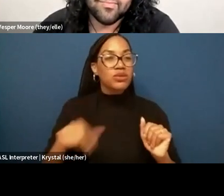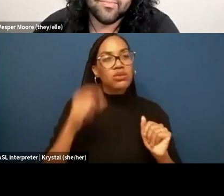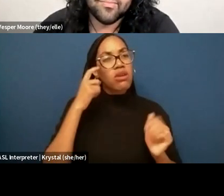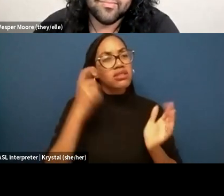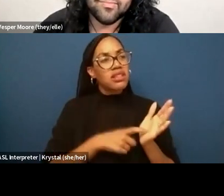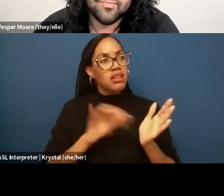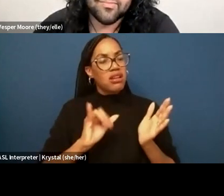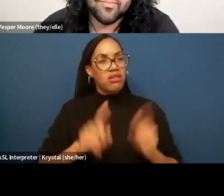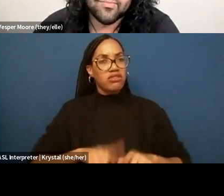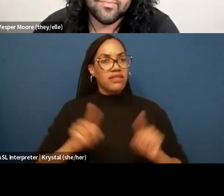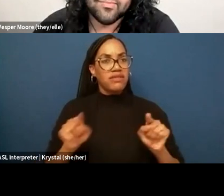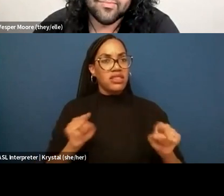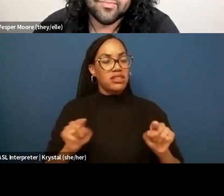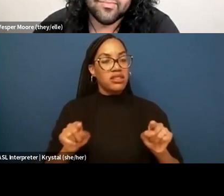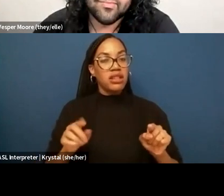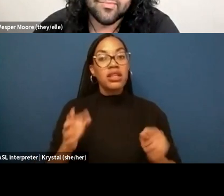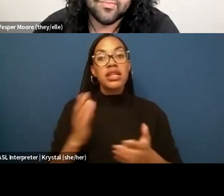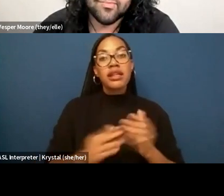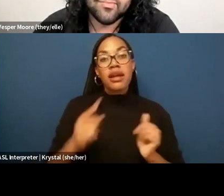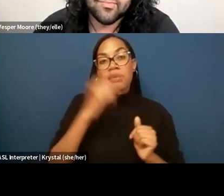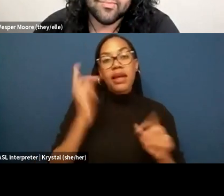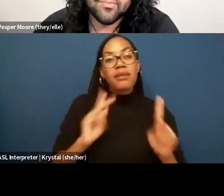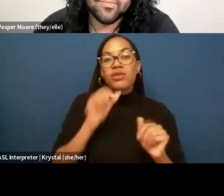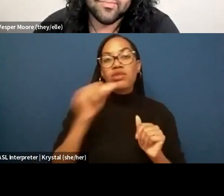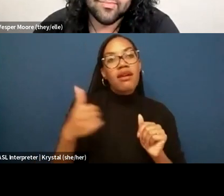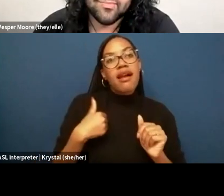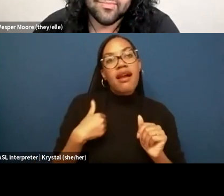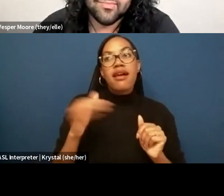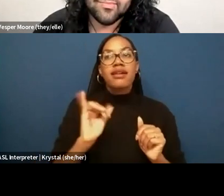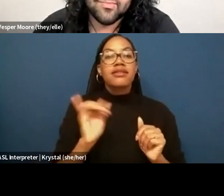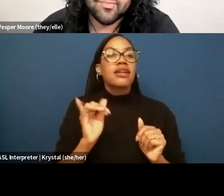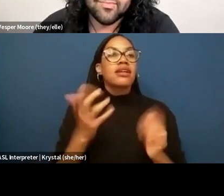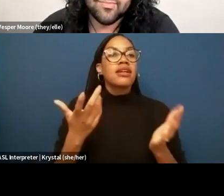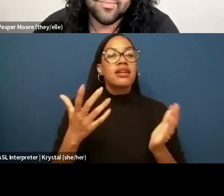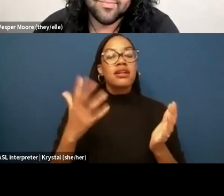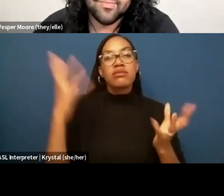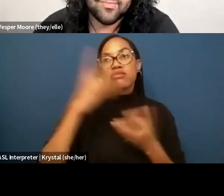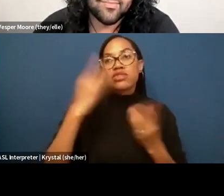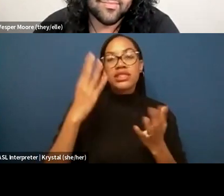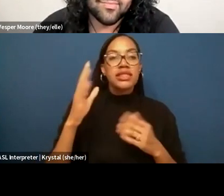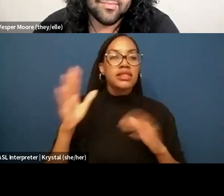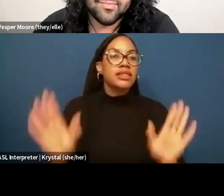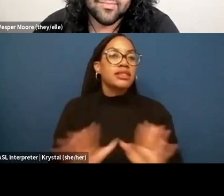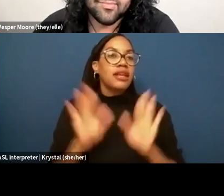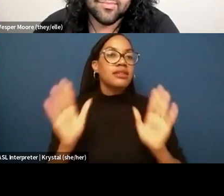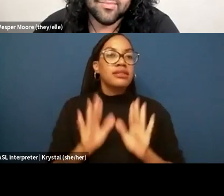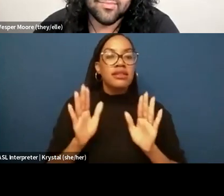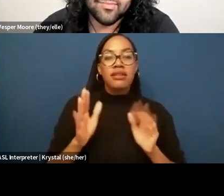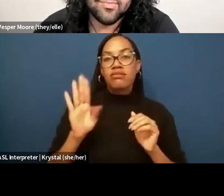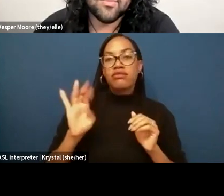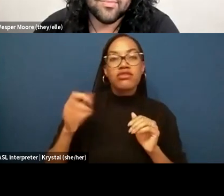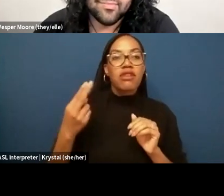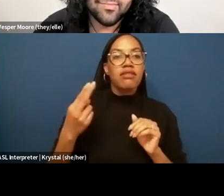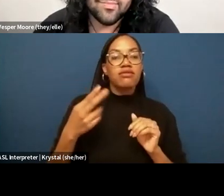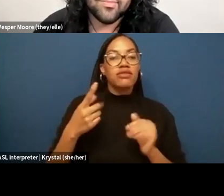with mental health is not the like really beautiful old Sunday brunch therapy kind of session. And actually, no, it's actually the carceral system, which is actually